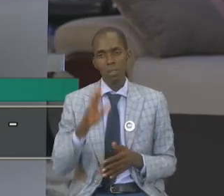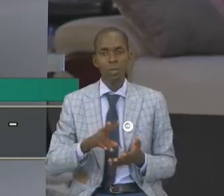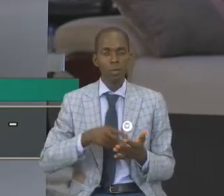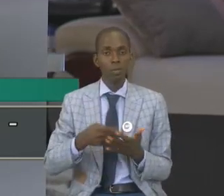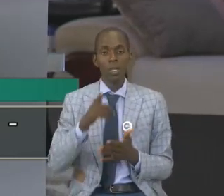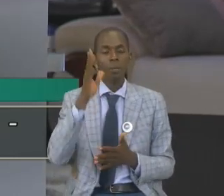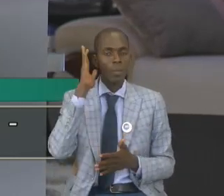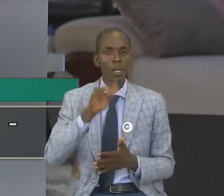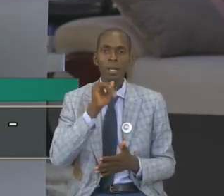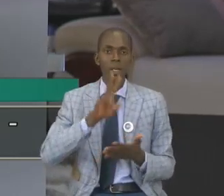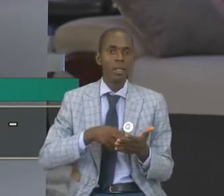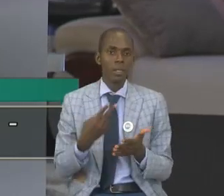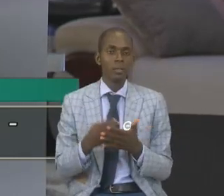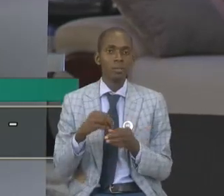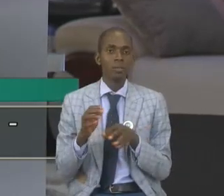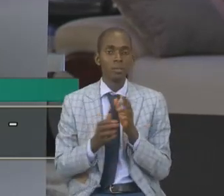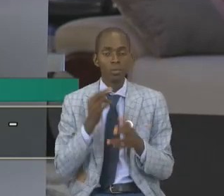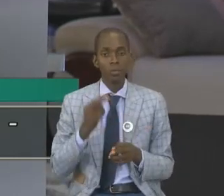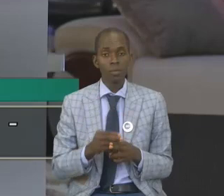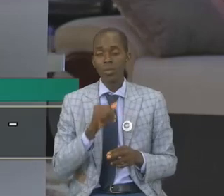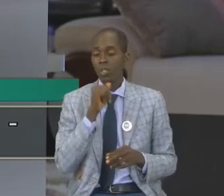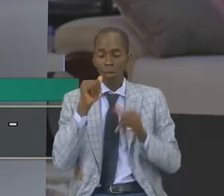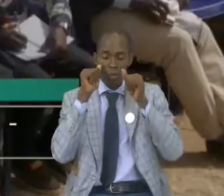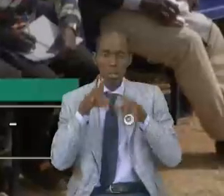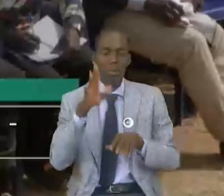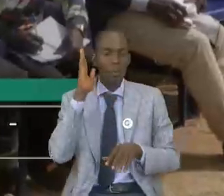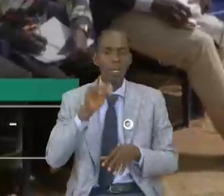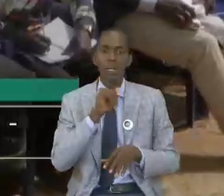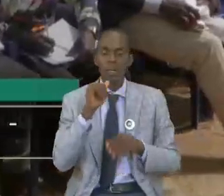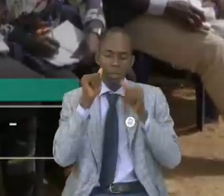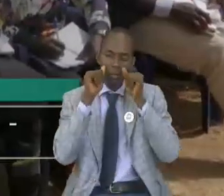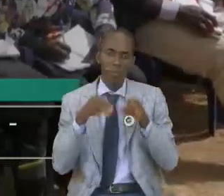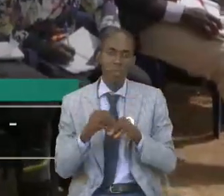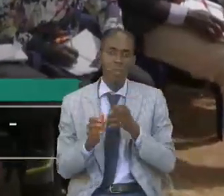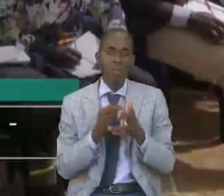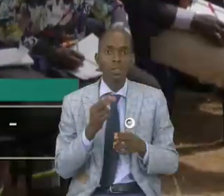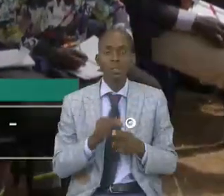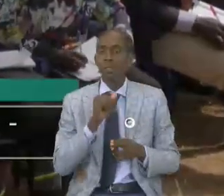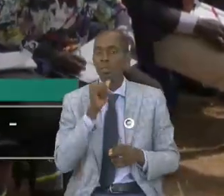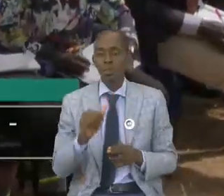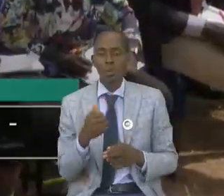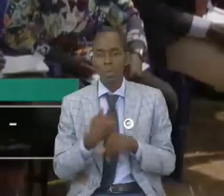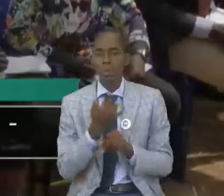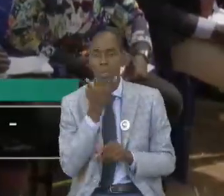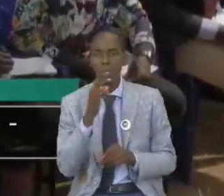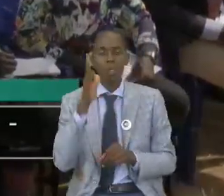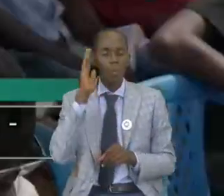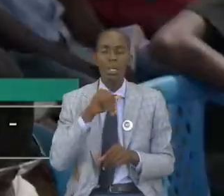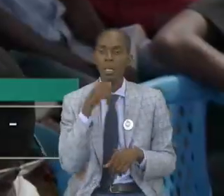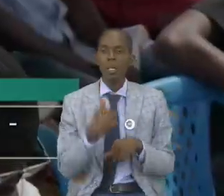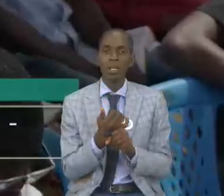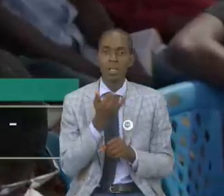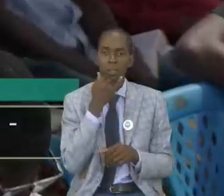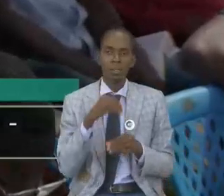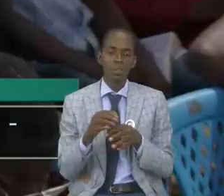not fall. He did not faint, you'll not faint. He did not falter, you'll not falter in Jesus' name.